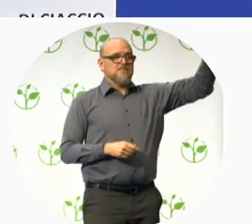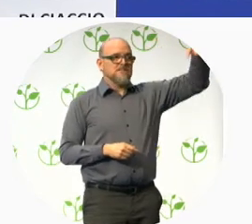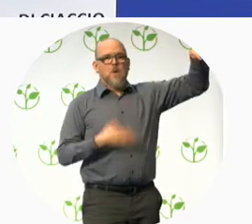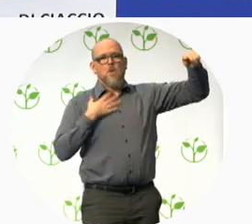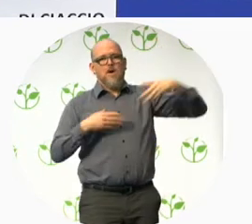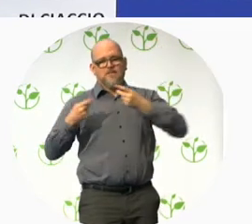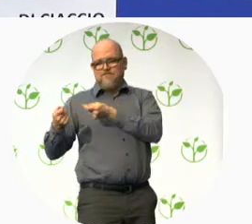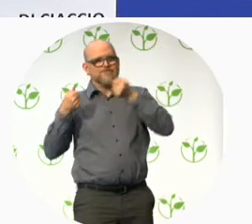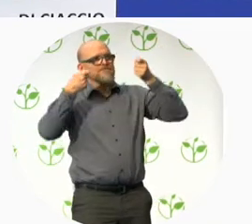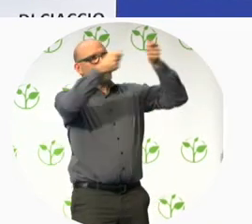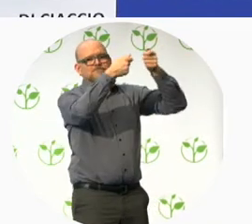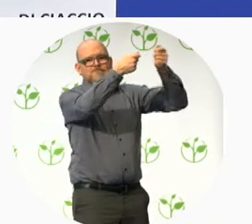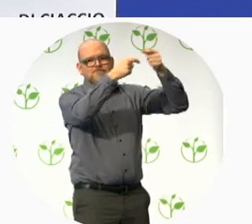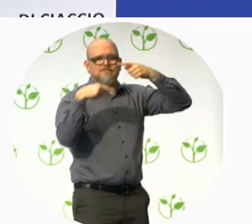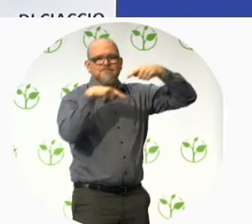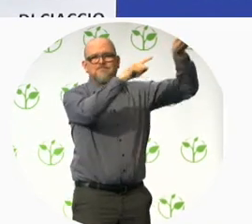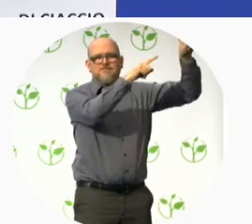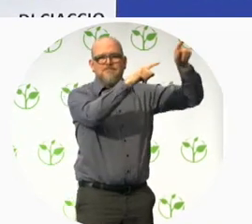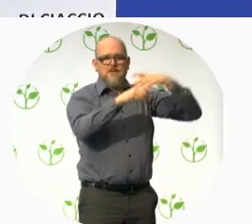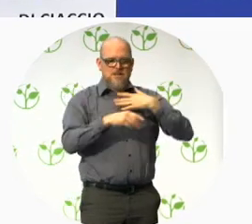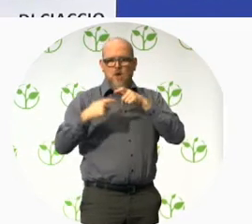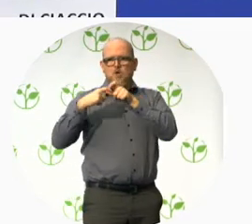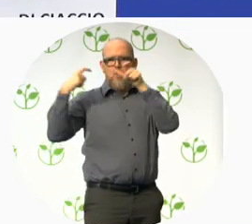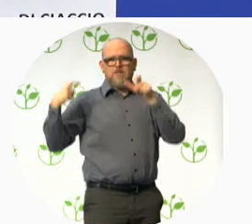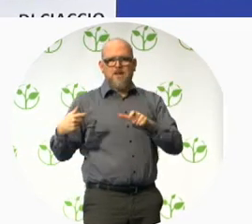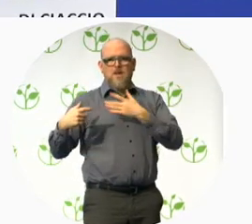accommodation paid by our company.